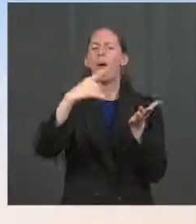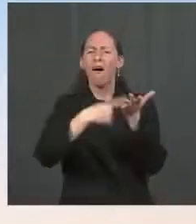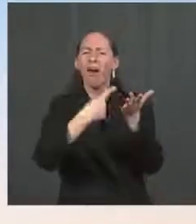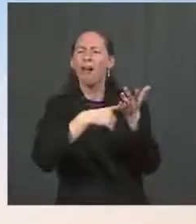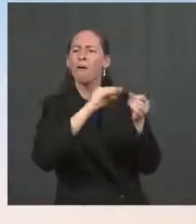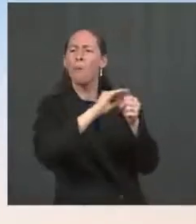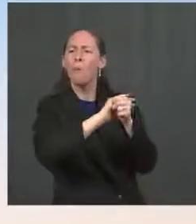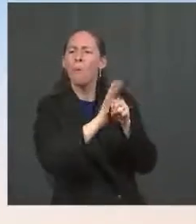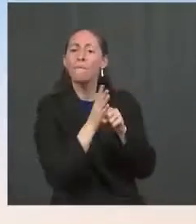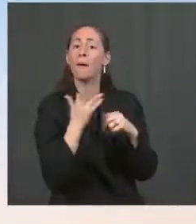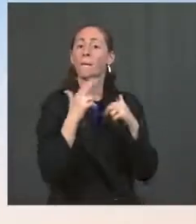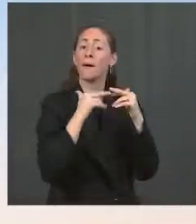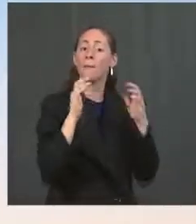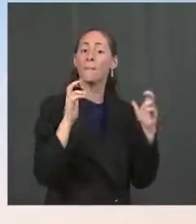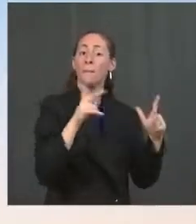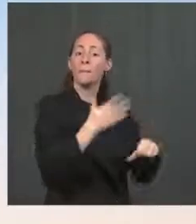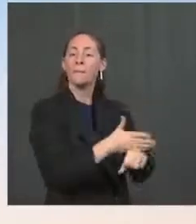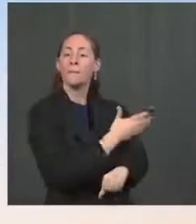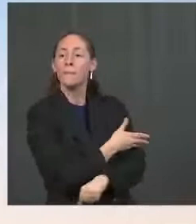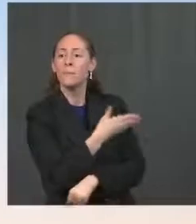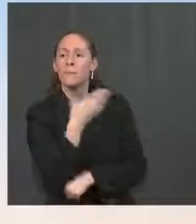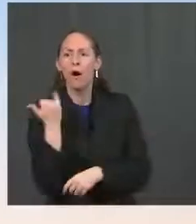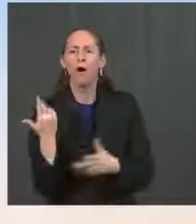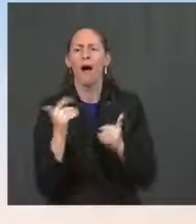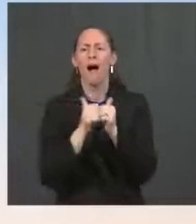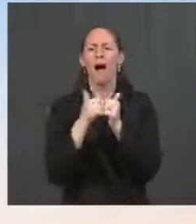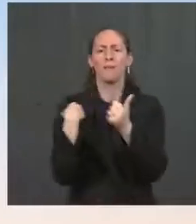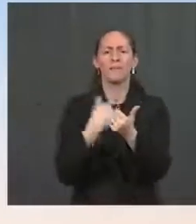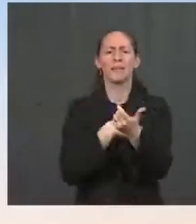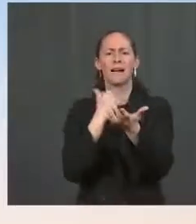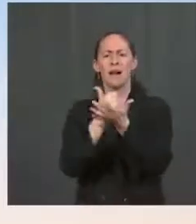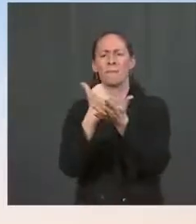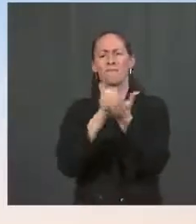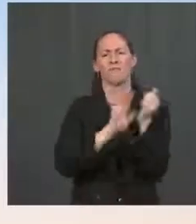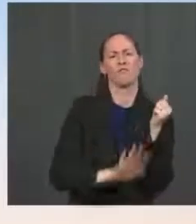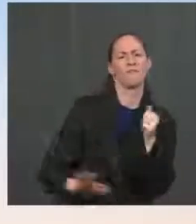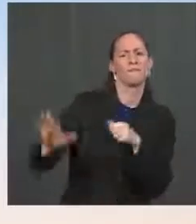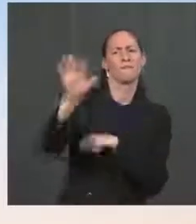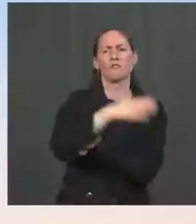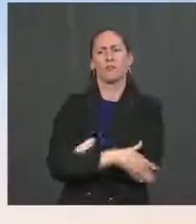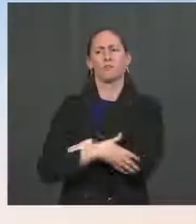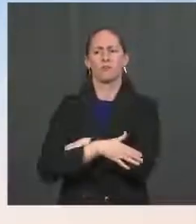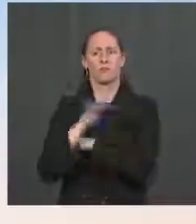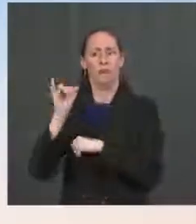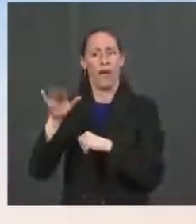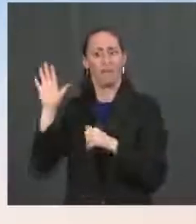Better agenda and how it's going to help people across the country. So you have to do a range of things as president. All right, thanks